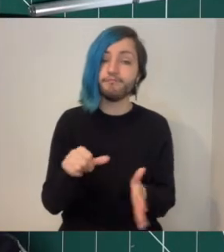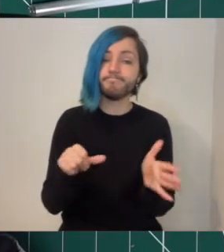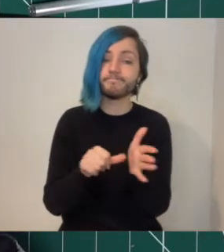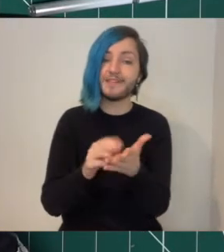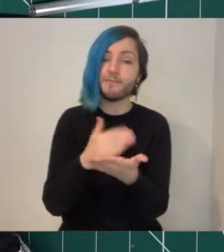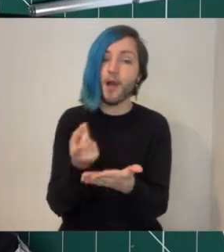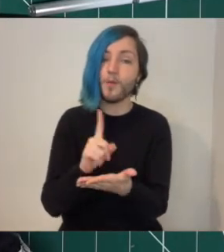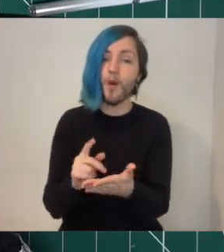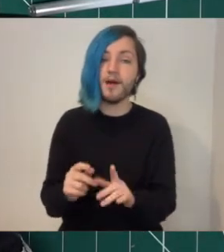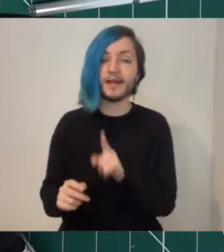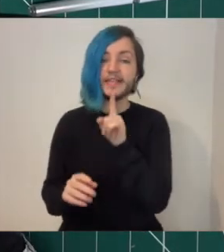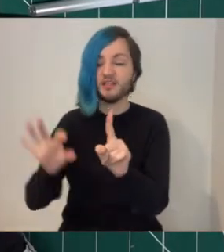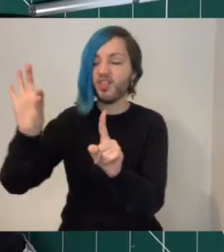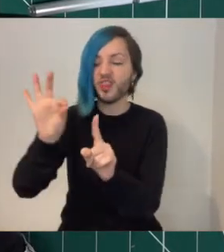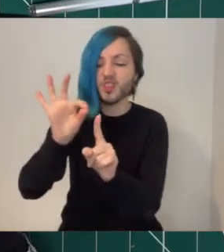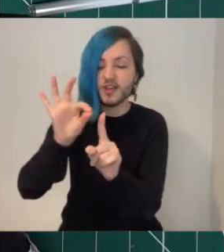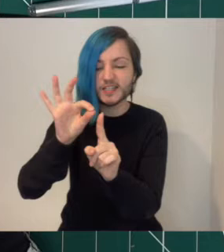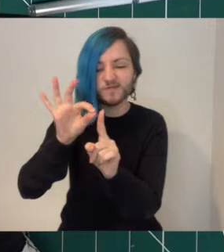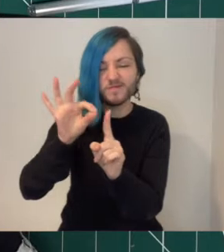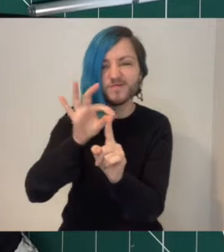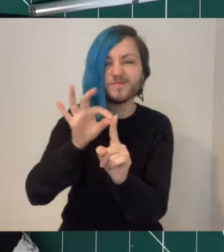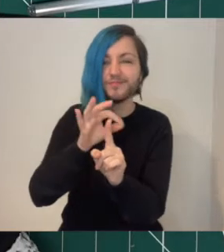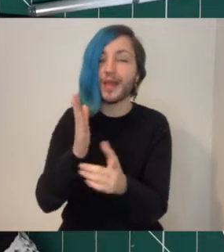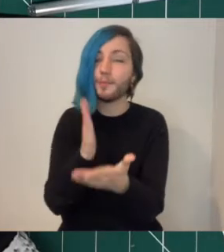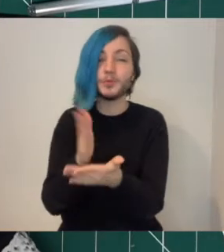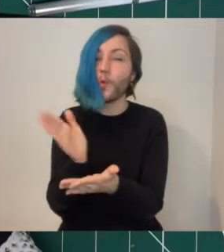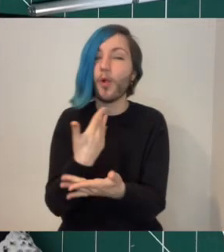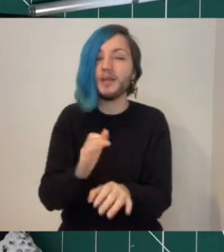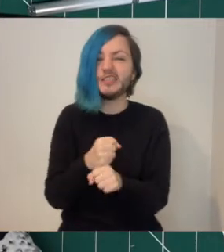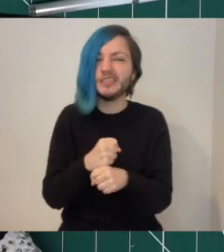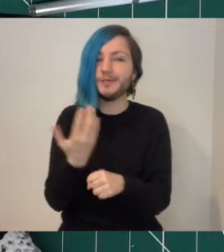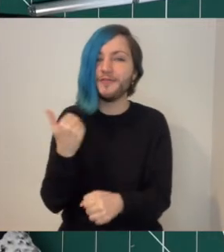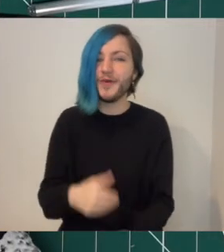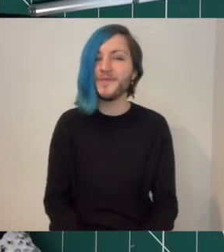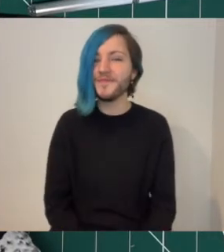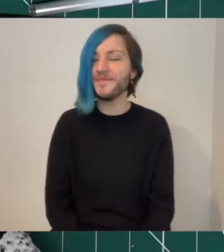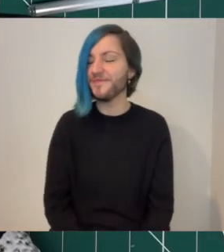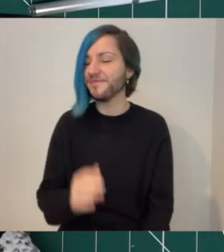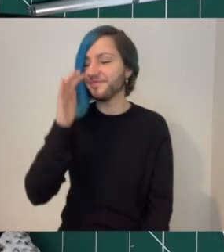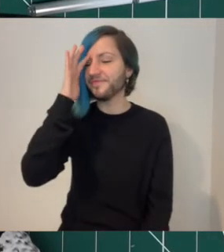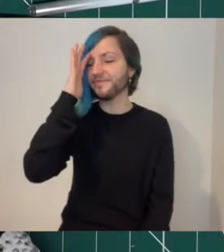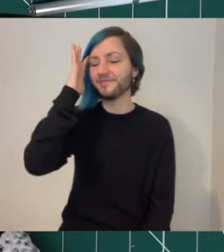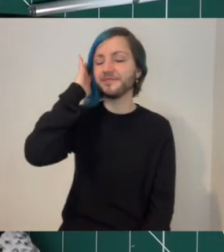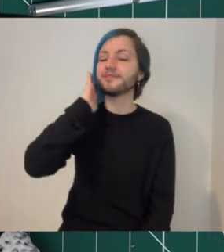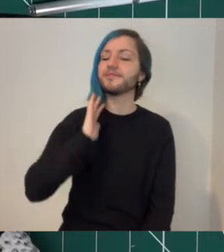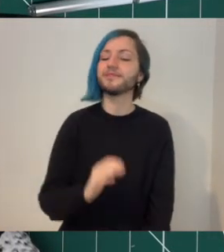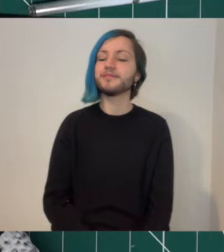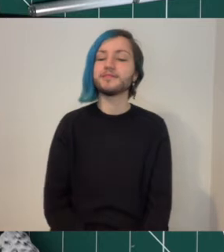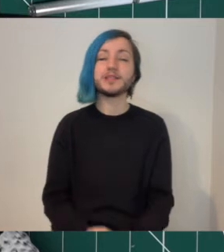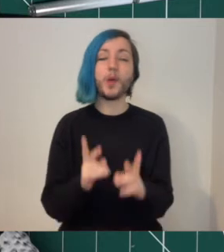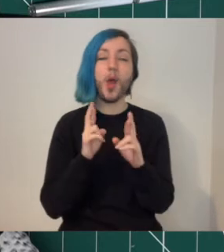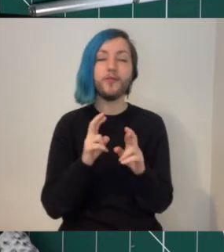the pain is trying to thread the needle, which I'm sure everyone has had the frustrating task of